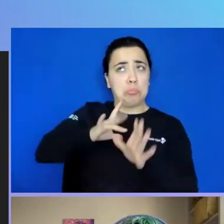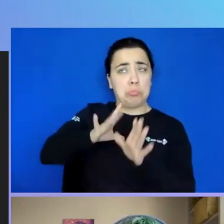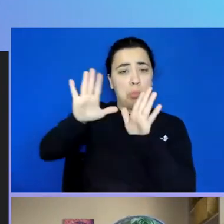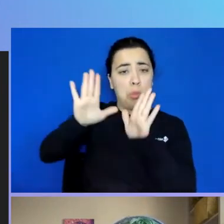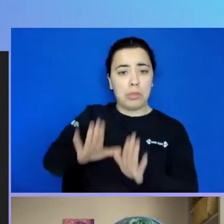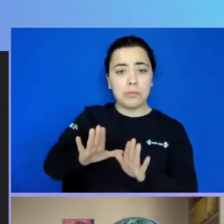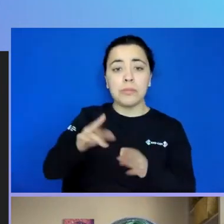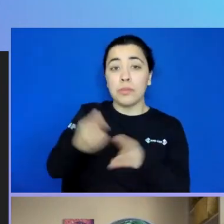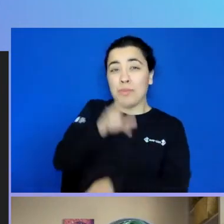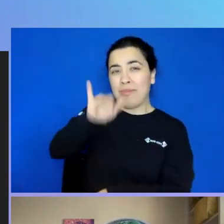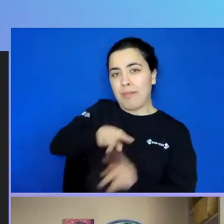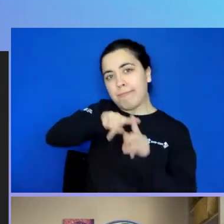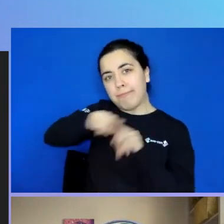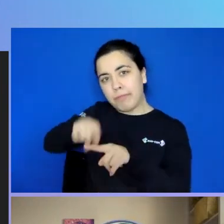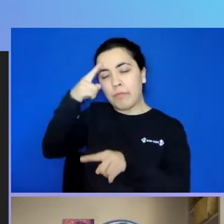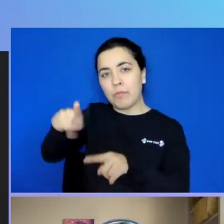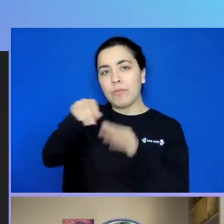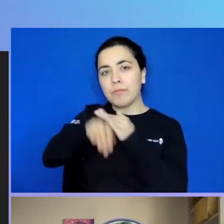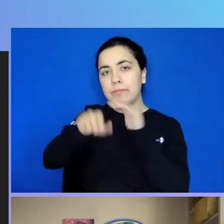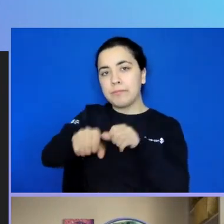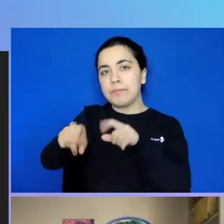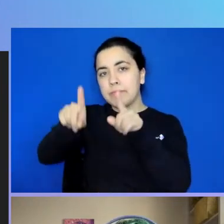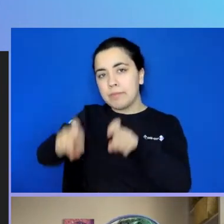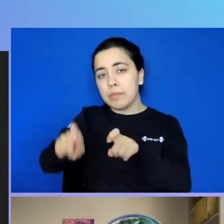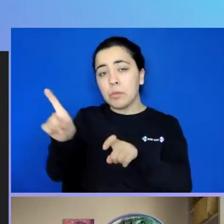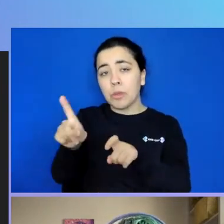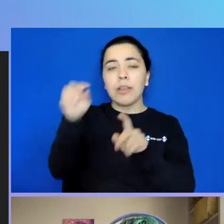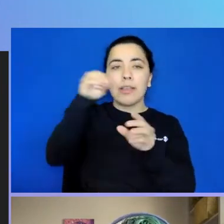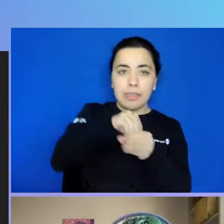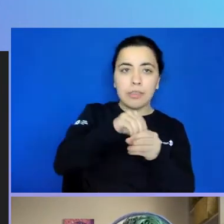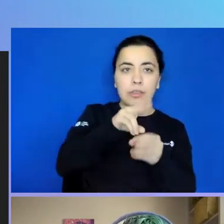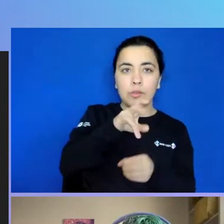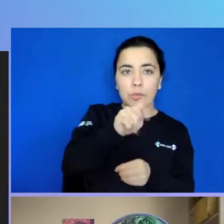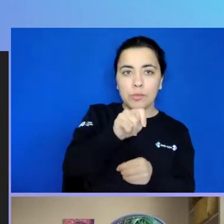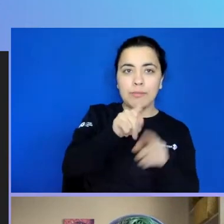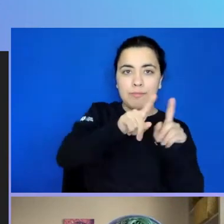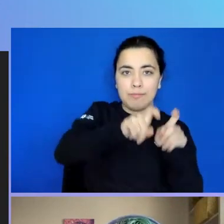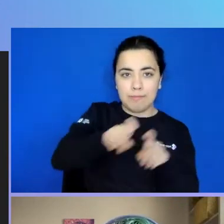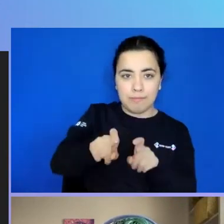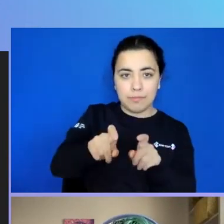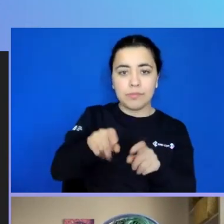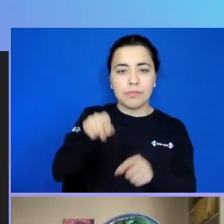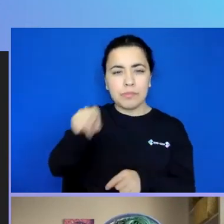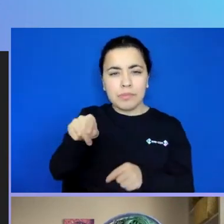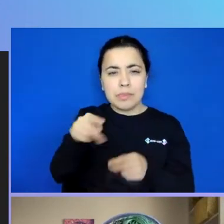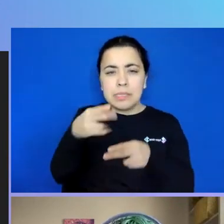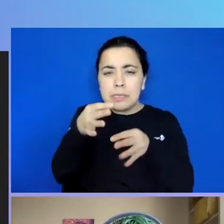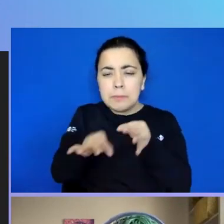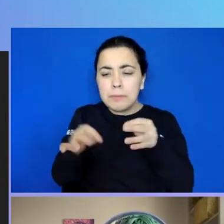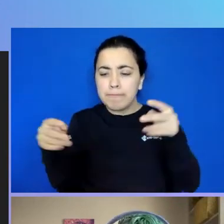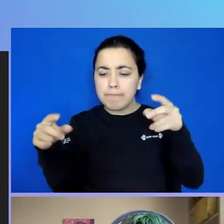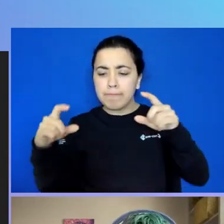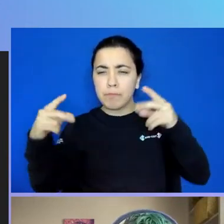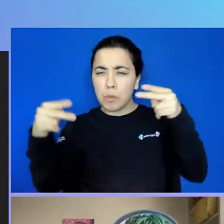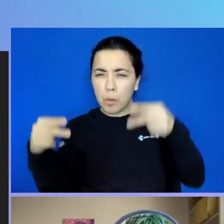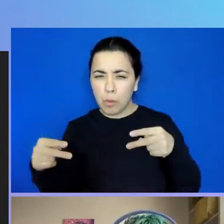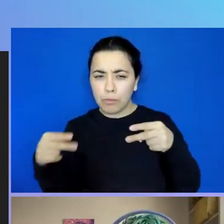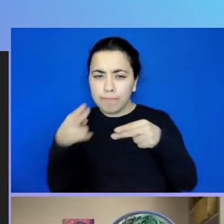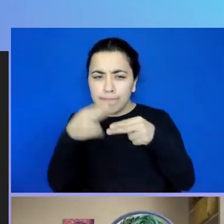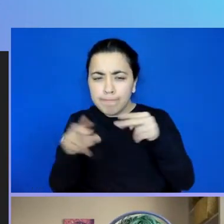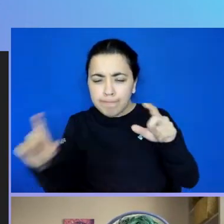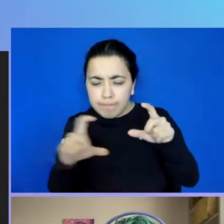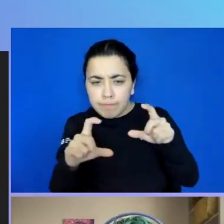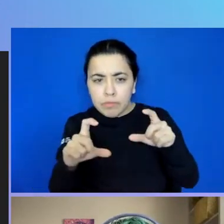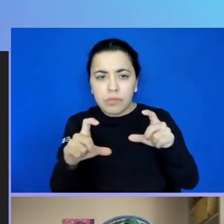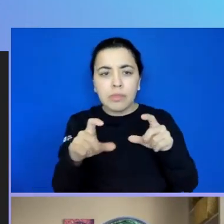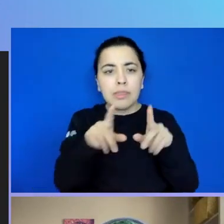that for accessibility testing in our unit tests. So I have a code snippet here that is a test which is named should return no